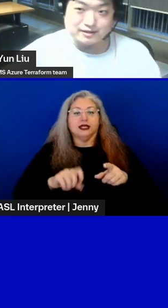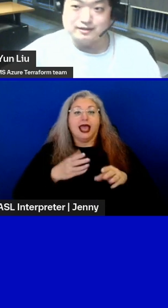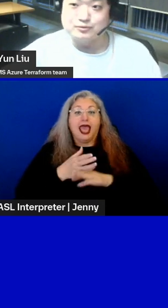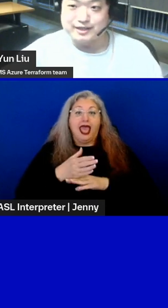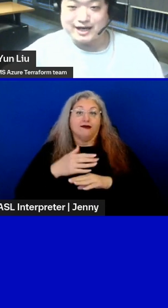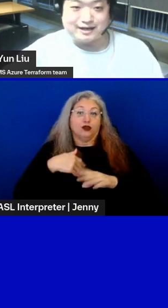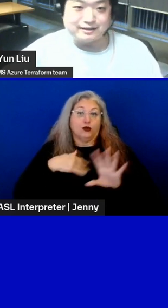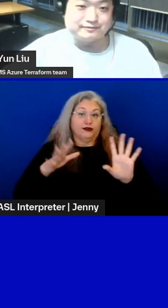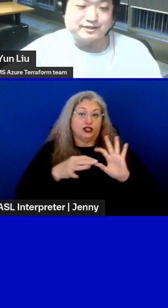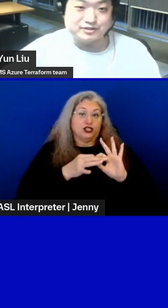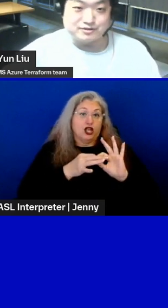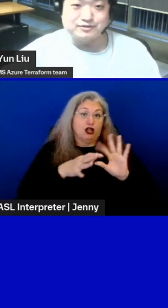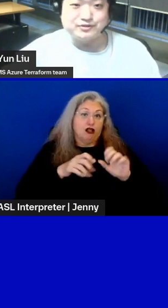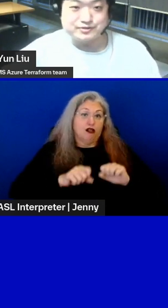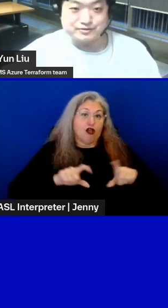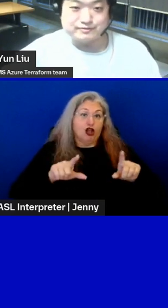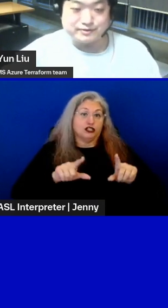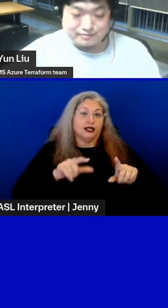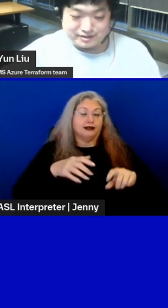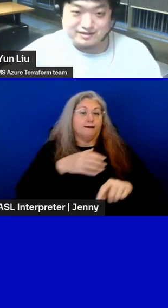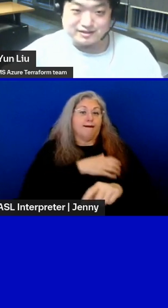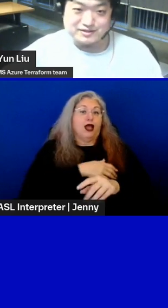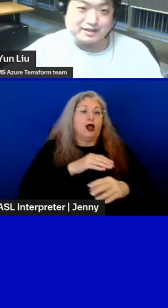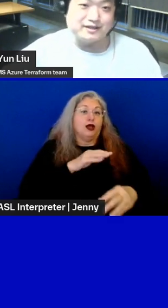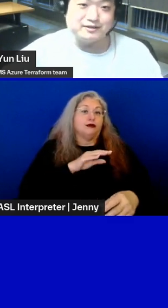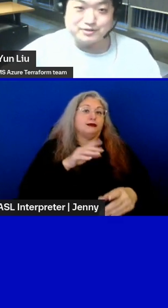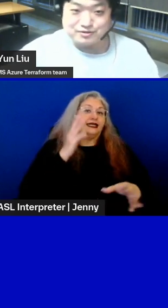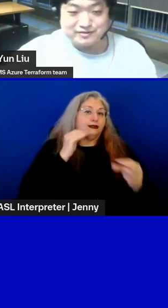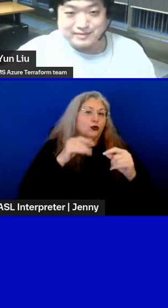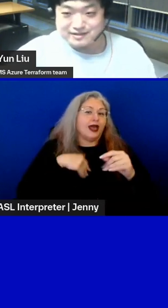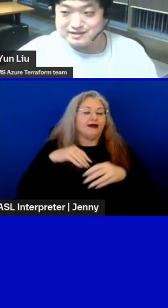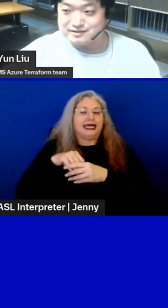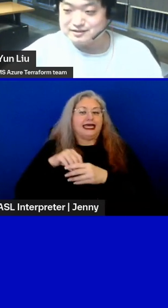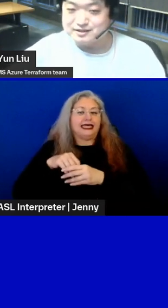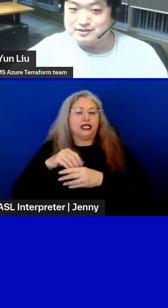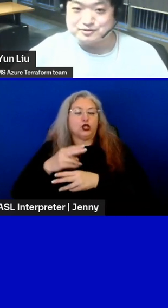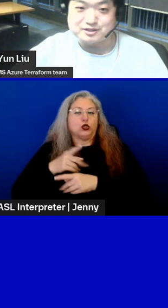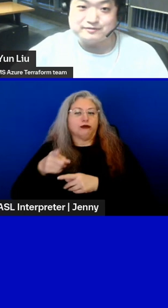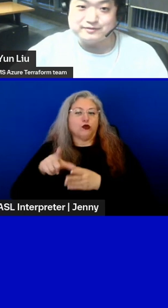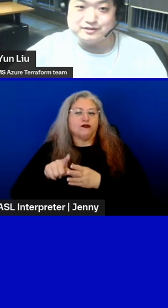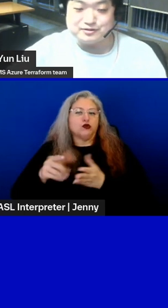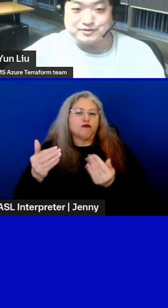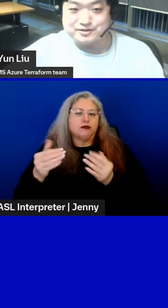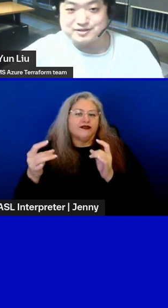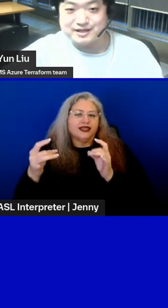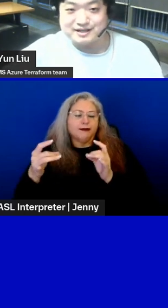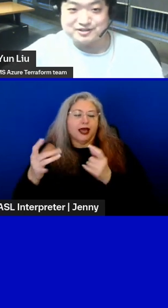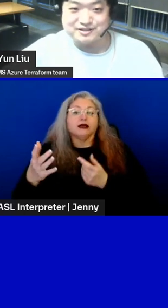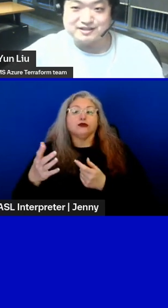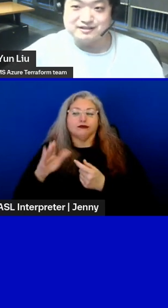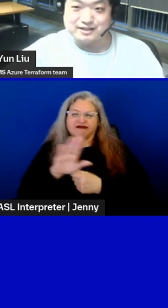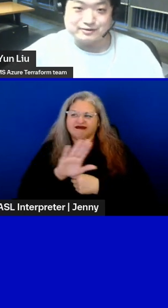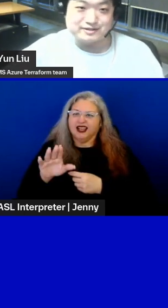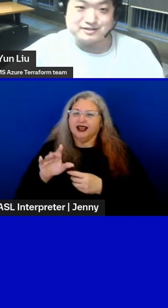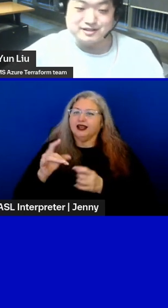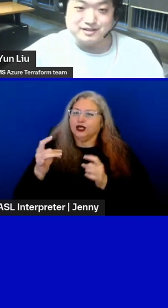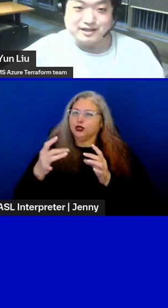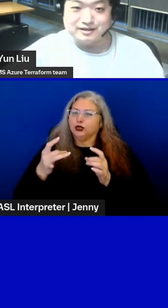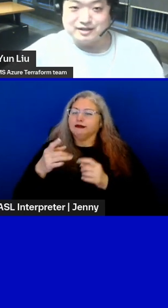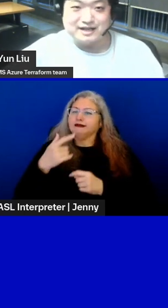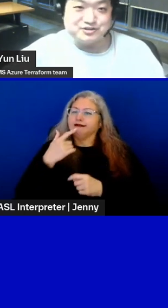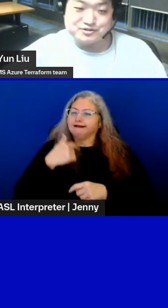experience, we had an internal user review and say, hey, what's your feedback is? So some of the users actually tell